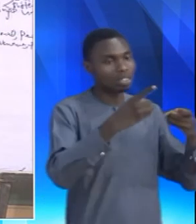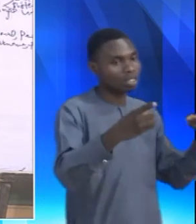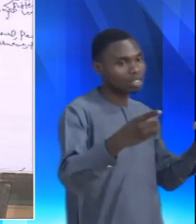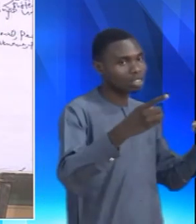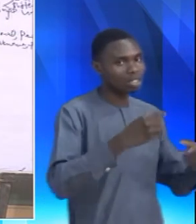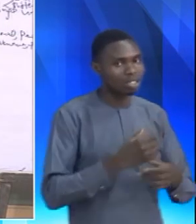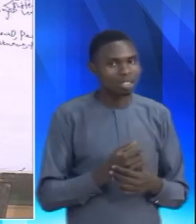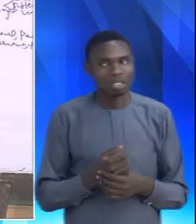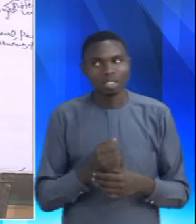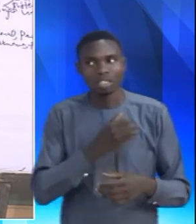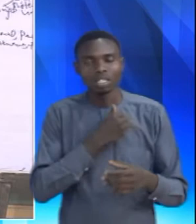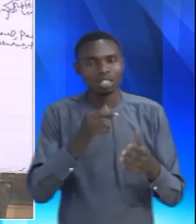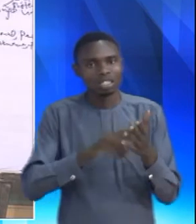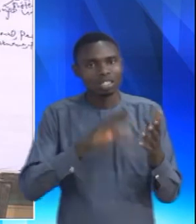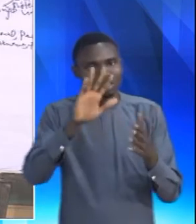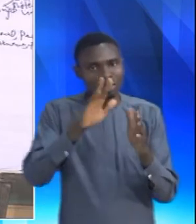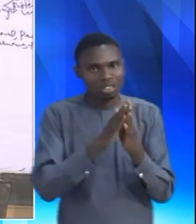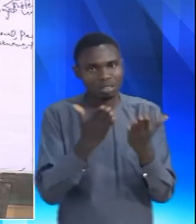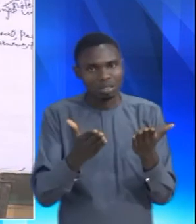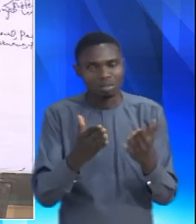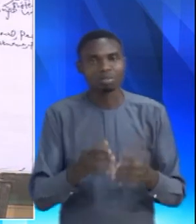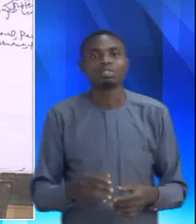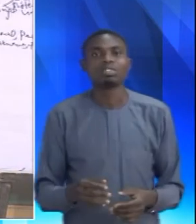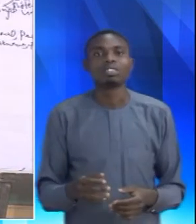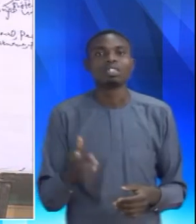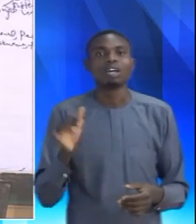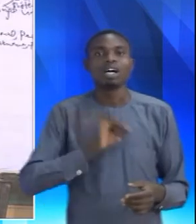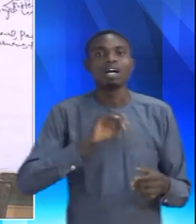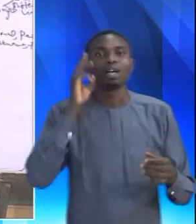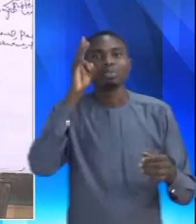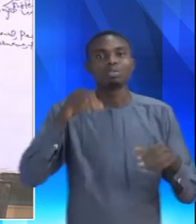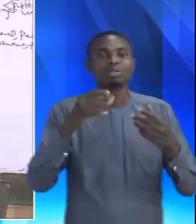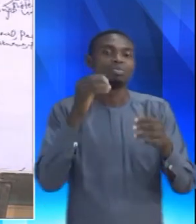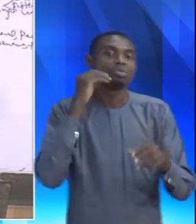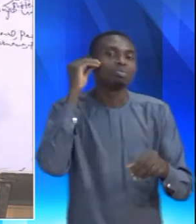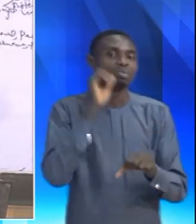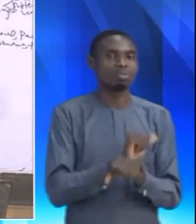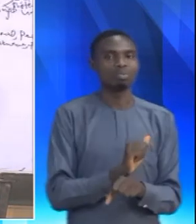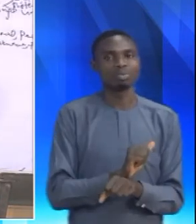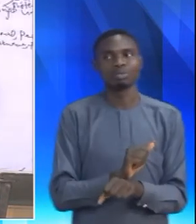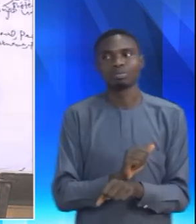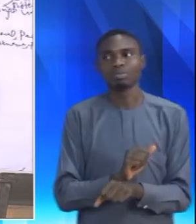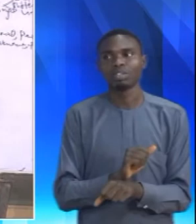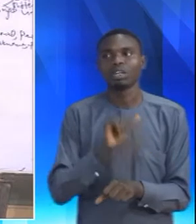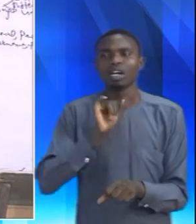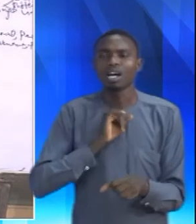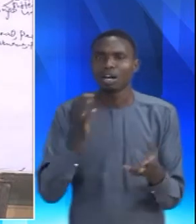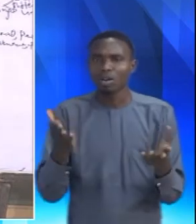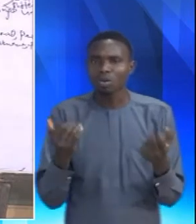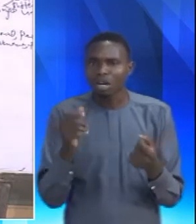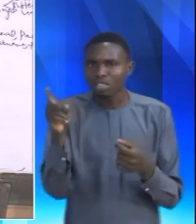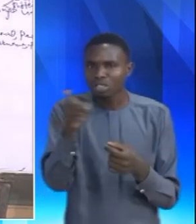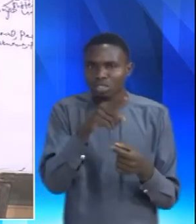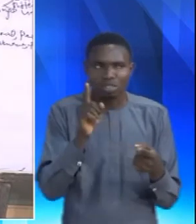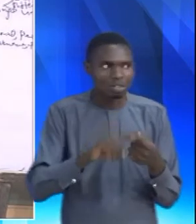and read your books. The assignment I'm giving you now is I want you to read more on informal